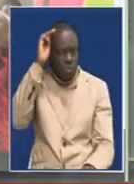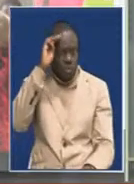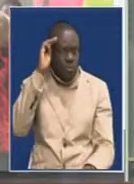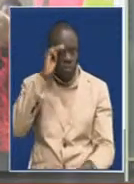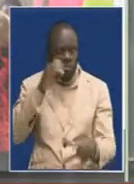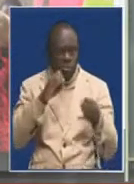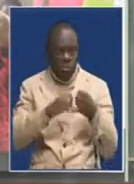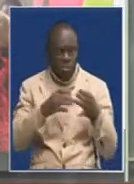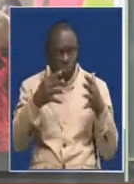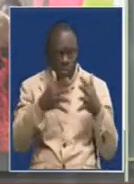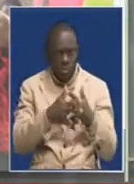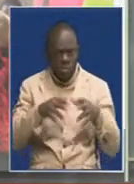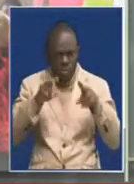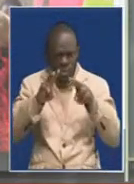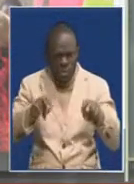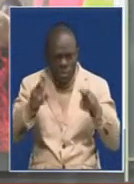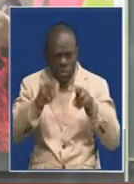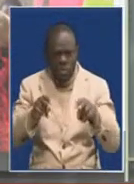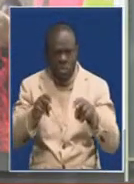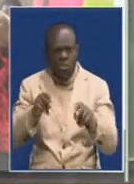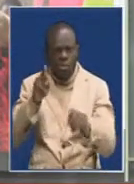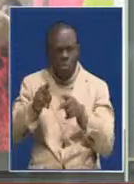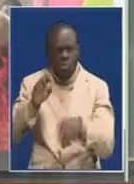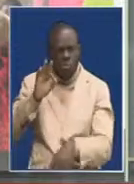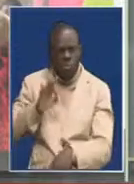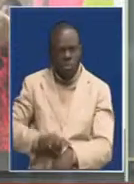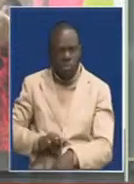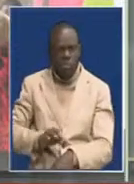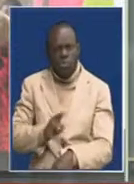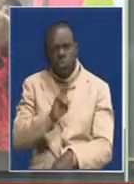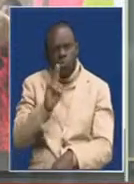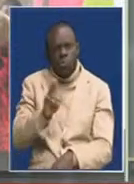using groups of between 10 to 20 people to access